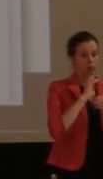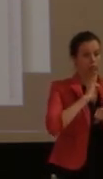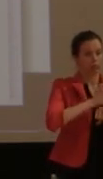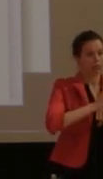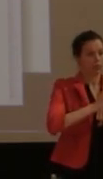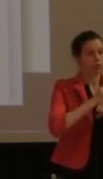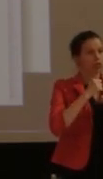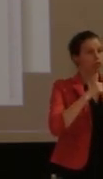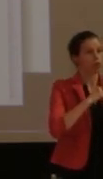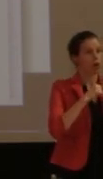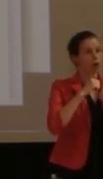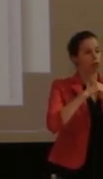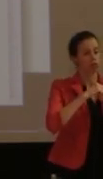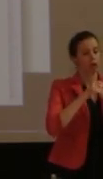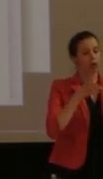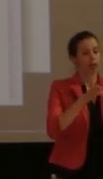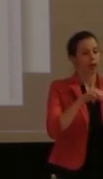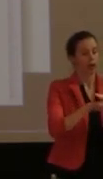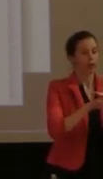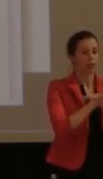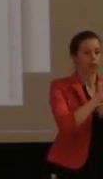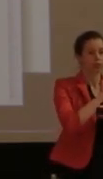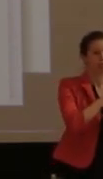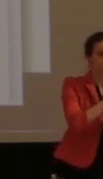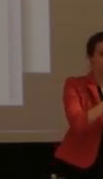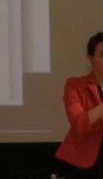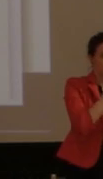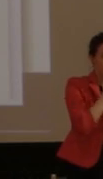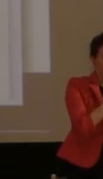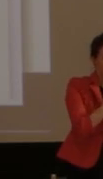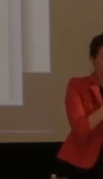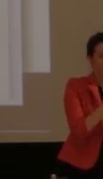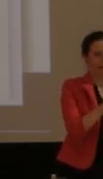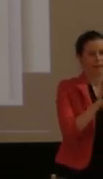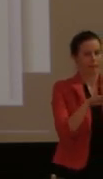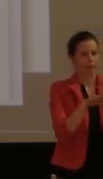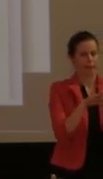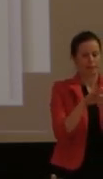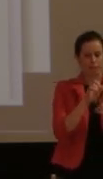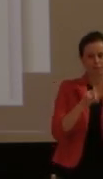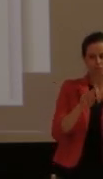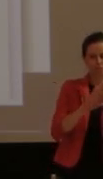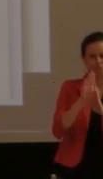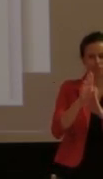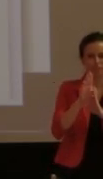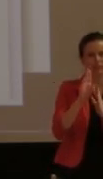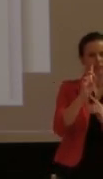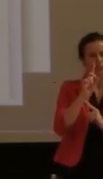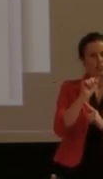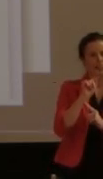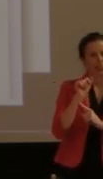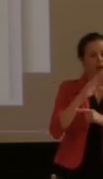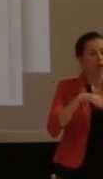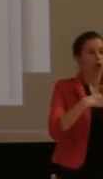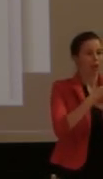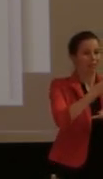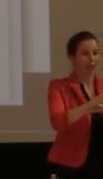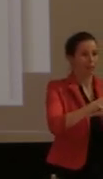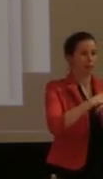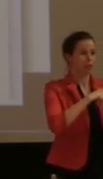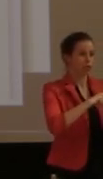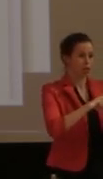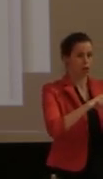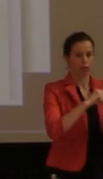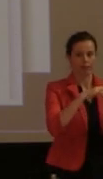allow access to both the raw data, cleaned and curated data, which will all be kept in a secure environment.